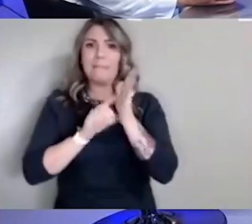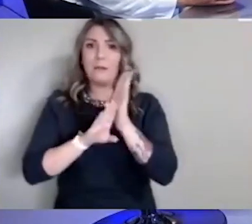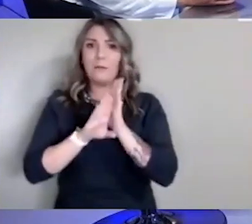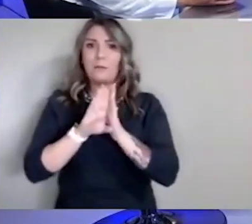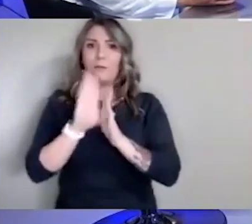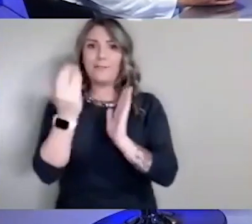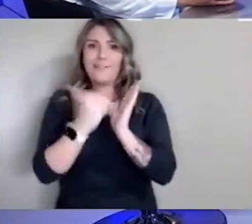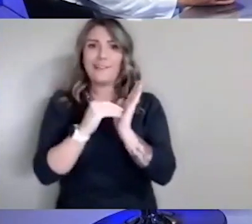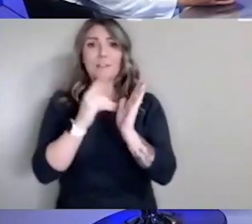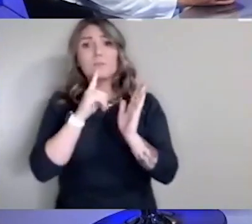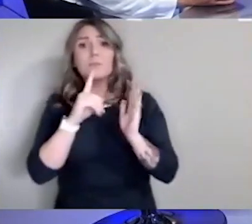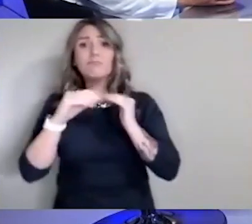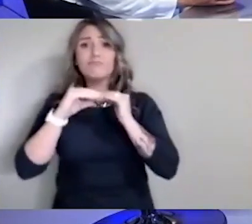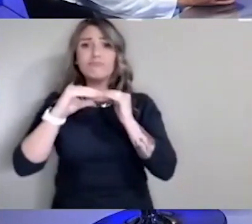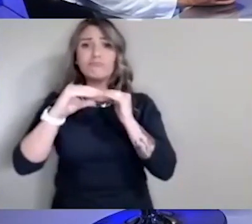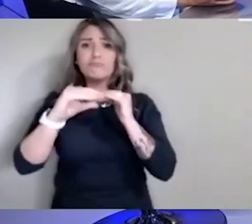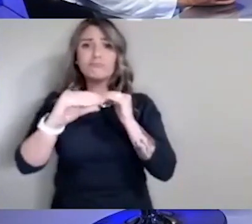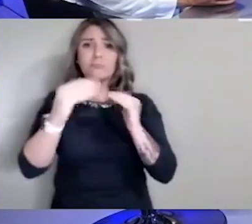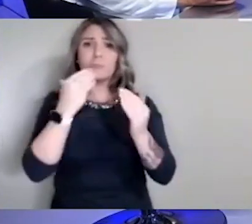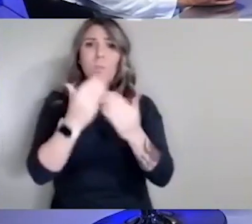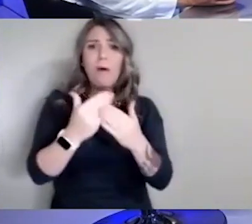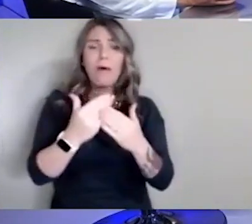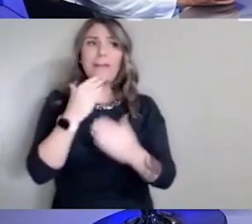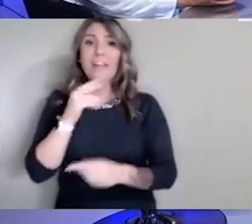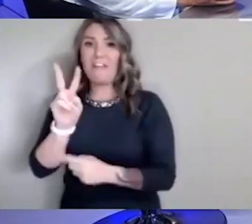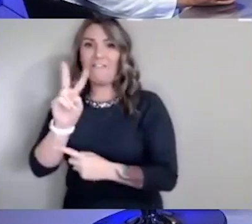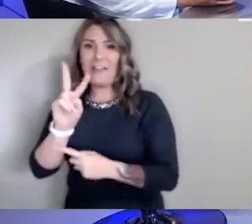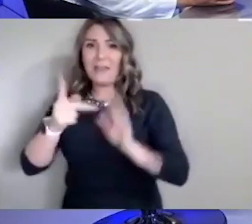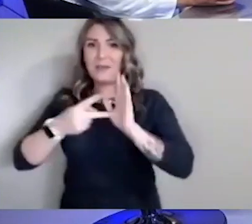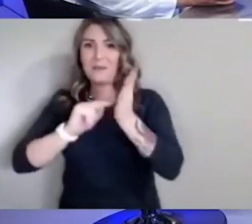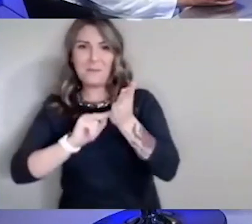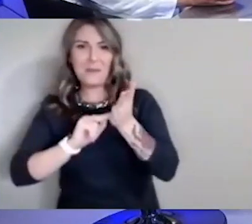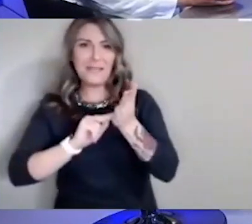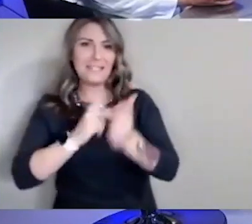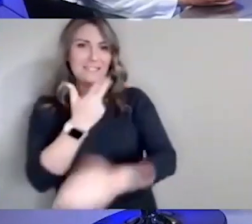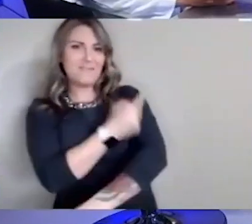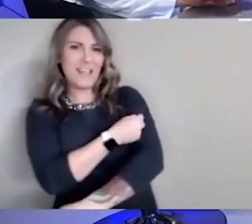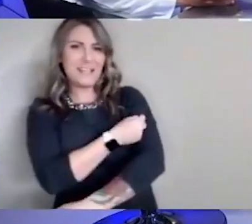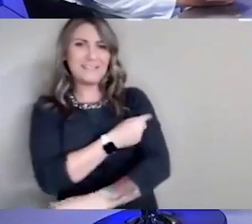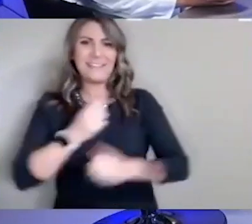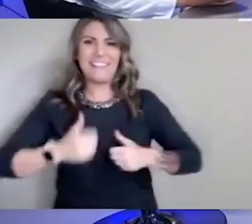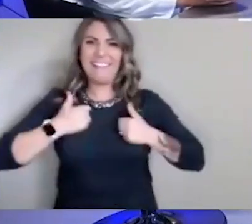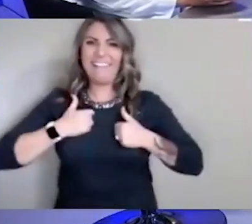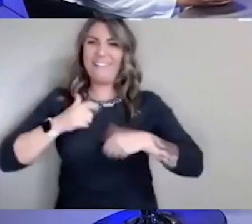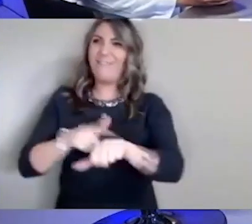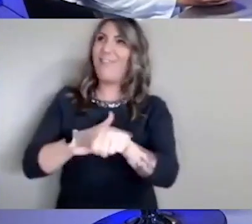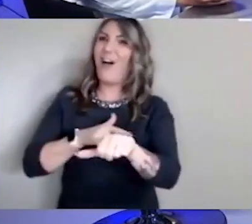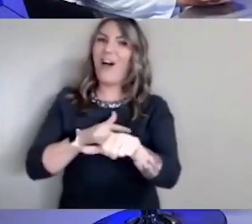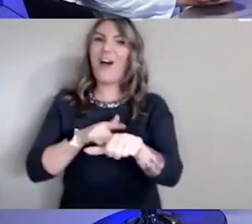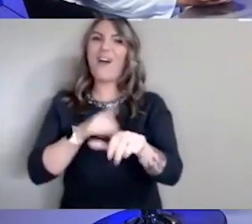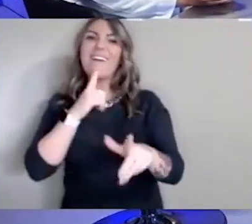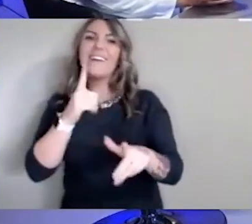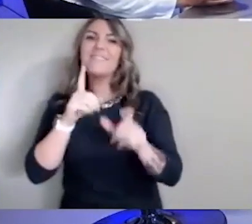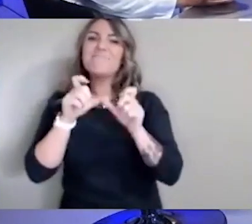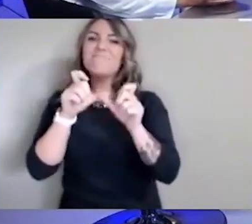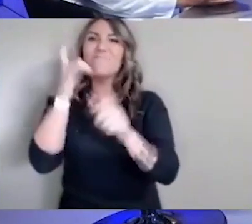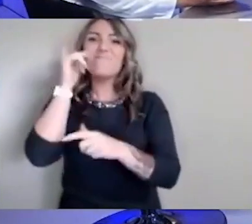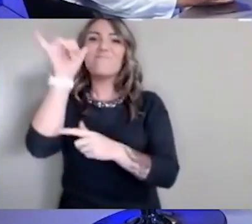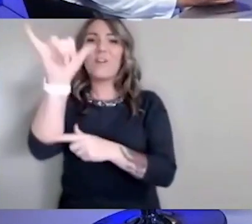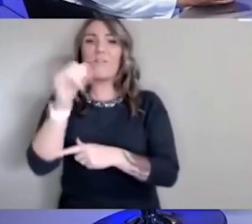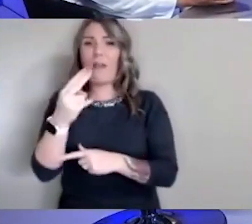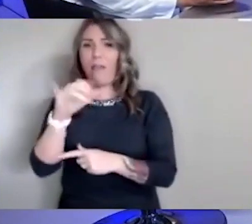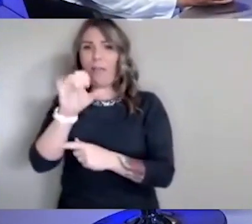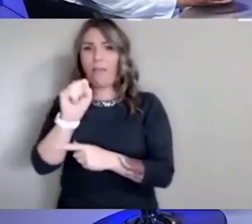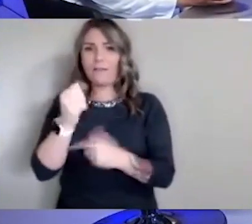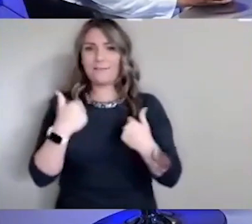So, you know, V for vaccine, live long and prosper. Yep. And then again, Hays has 2, but I think as we move forward, I think what you